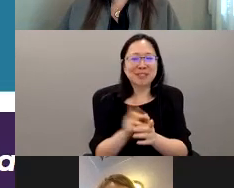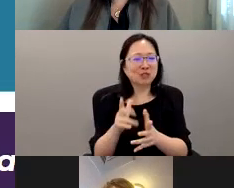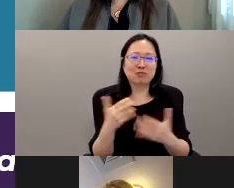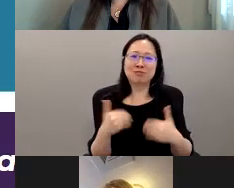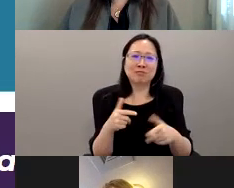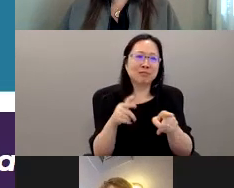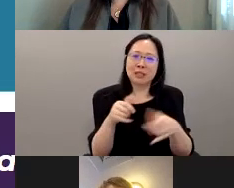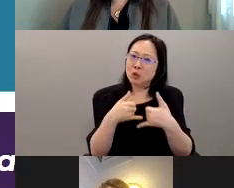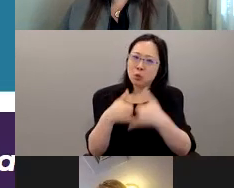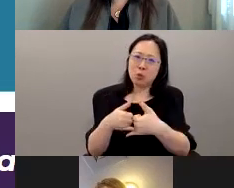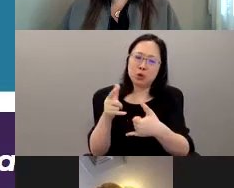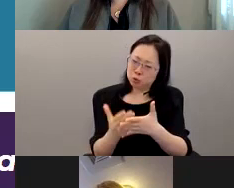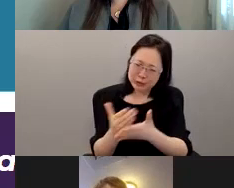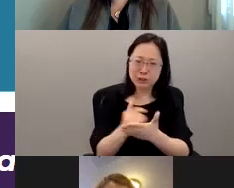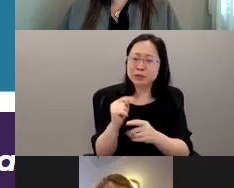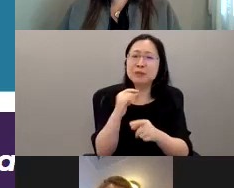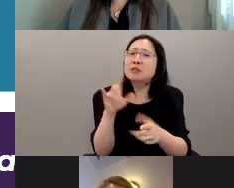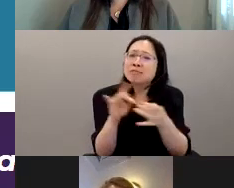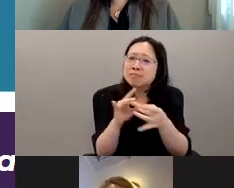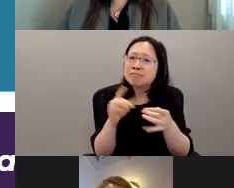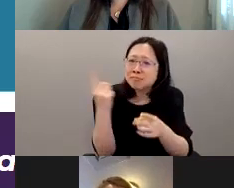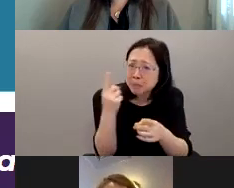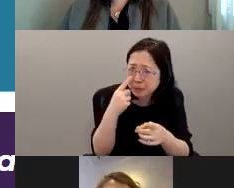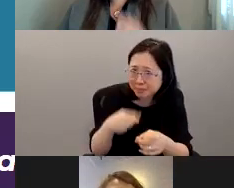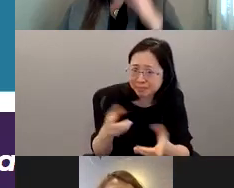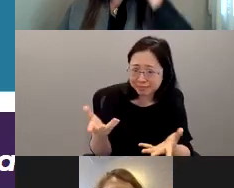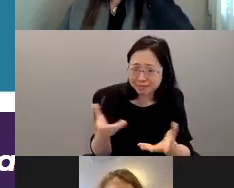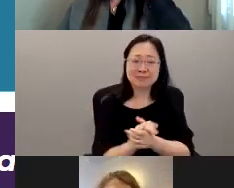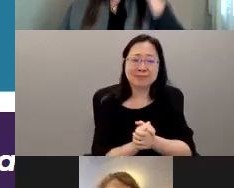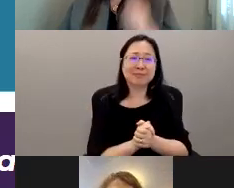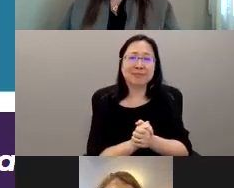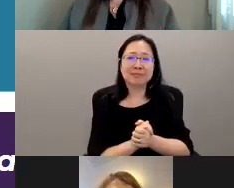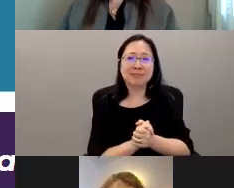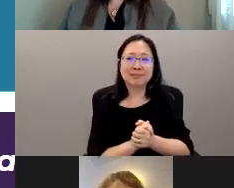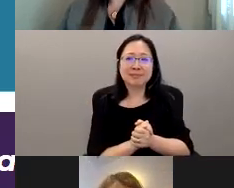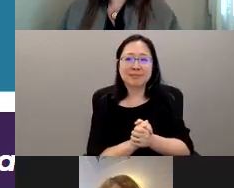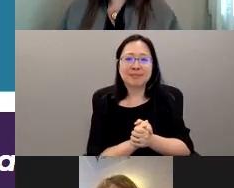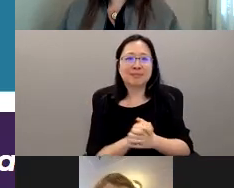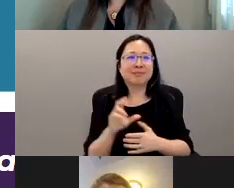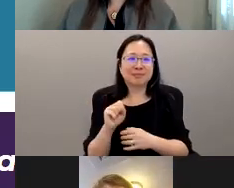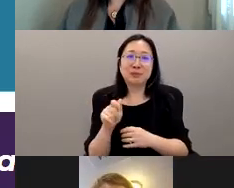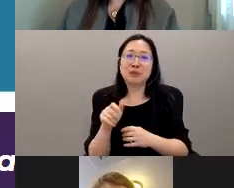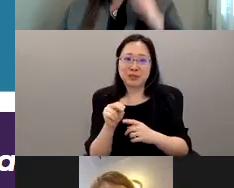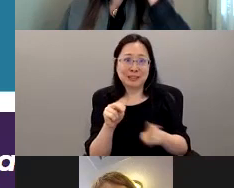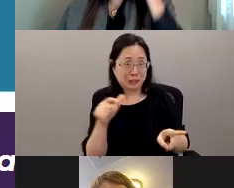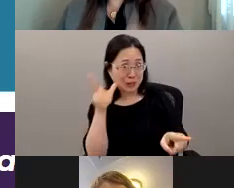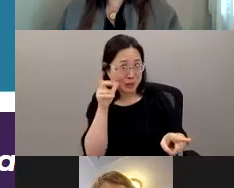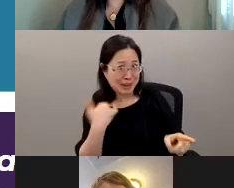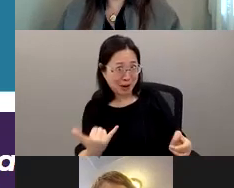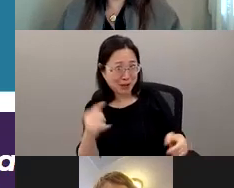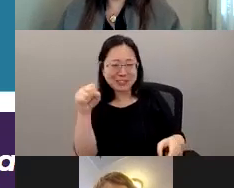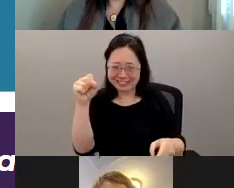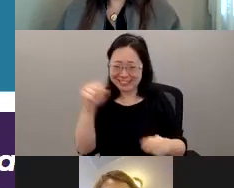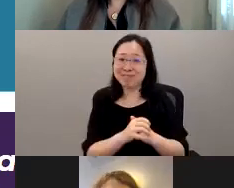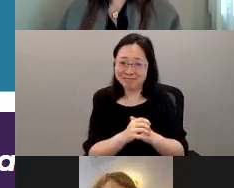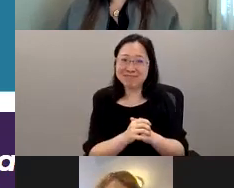of this award, and if you could say a few words about receiving it. Oh, absolutely. Can you hear me? Absolutely,